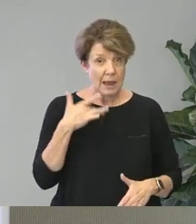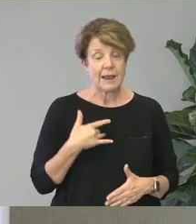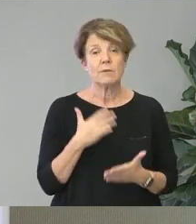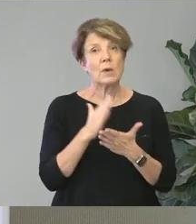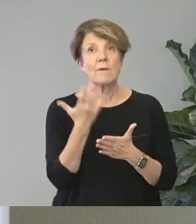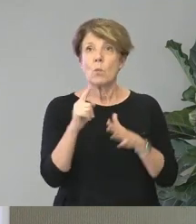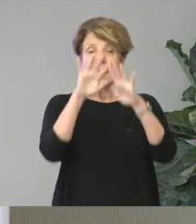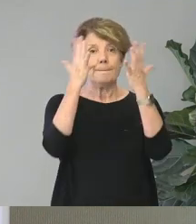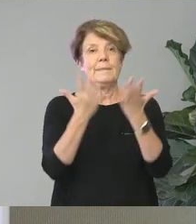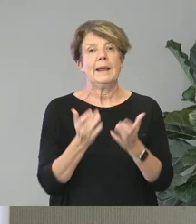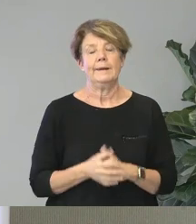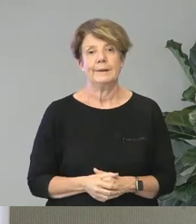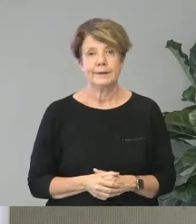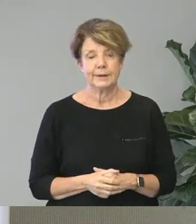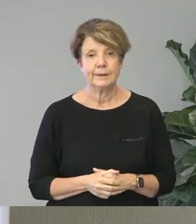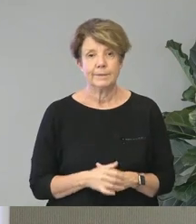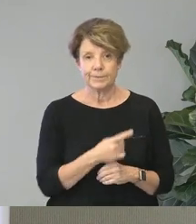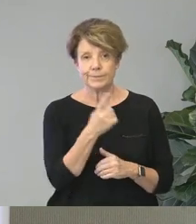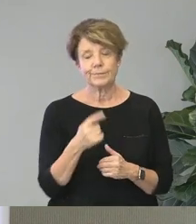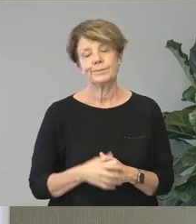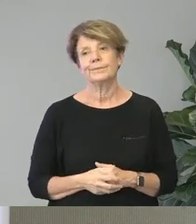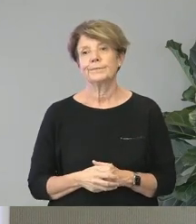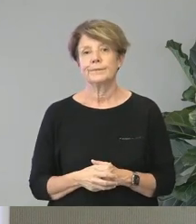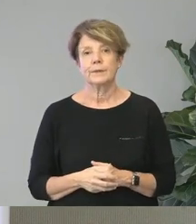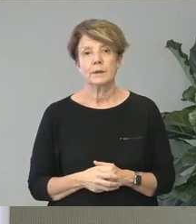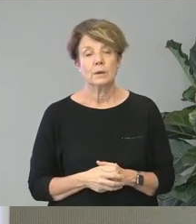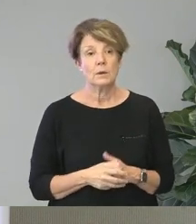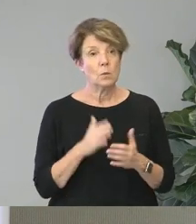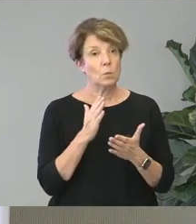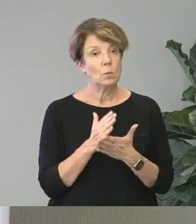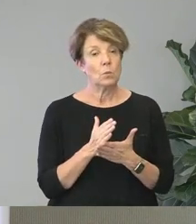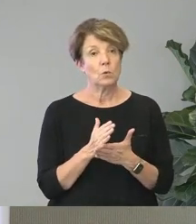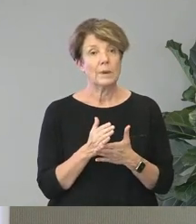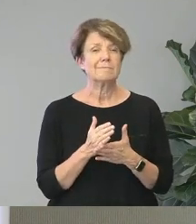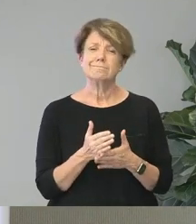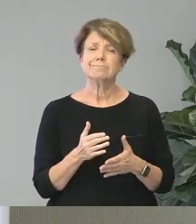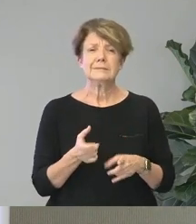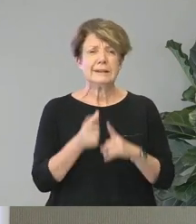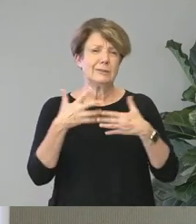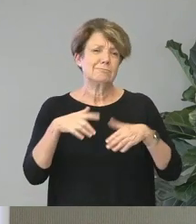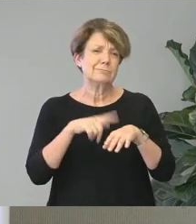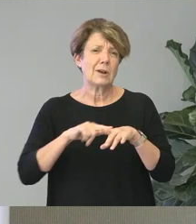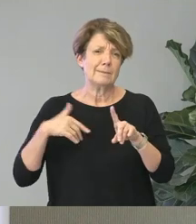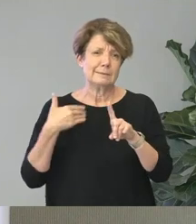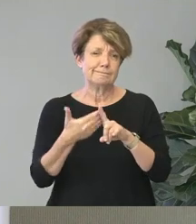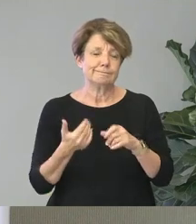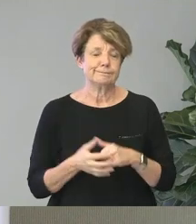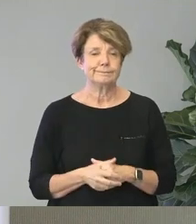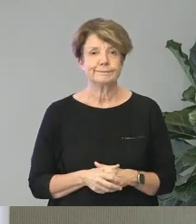one planet called Earth, floating forever, expanding cosmos. And we are going through quite difficult times when you think about it.